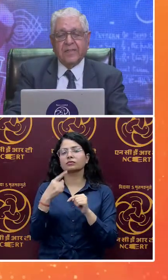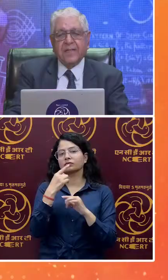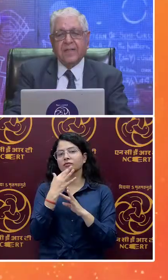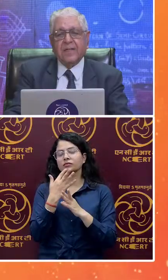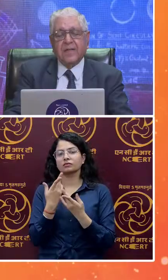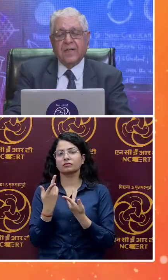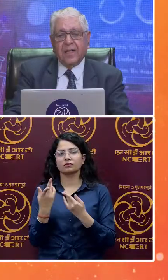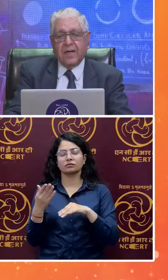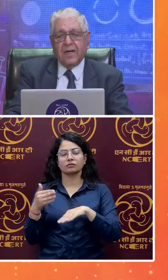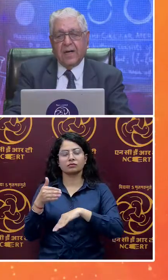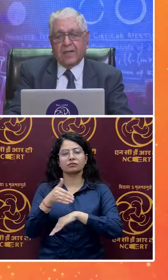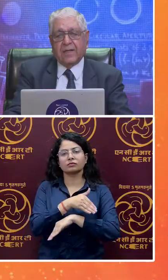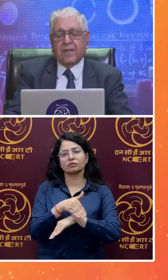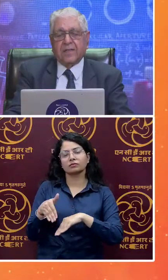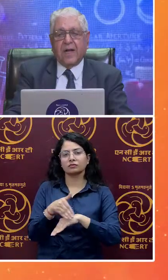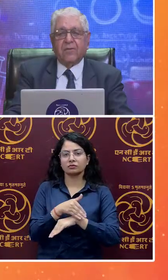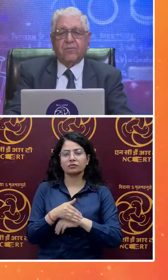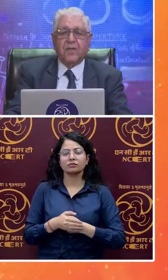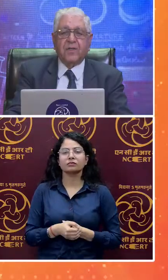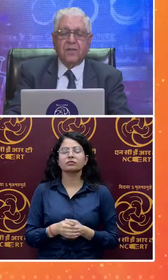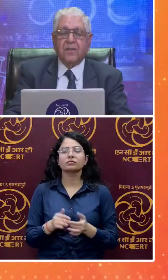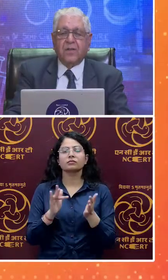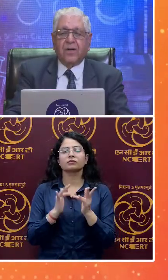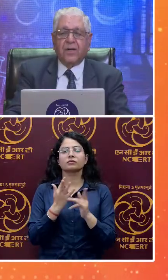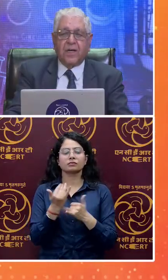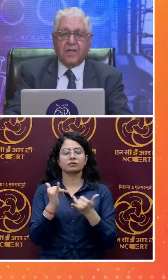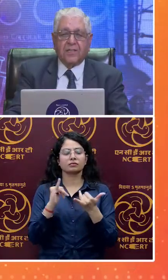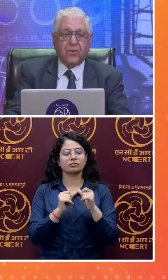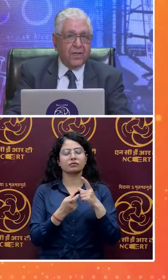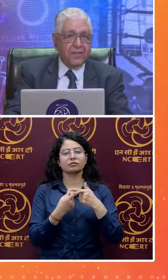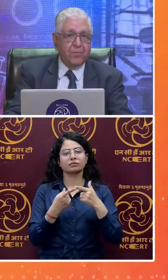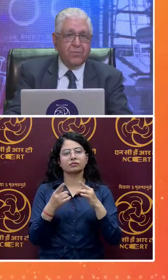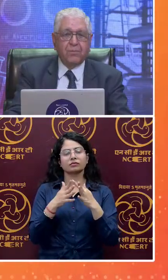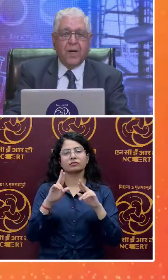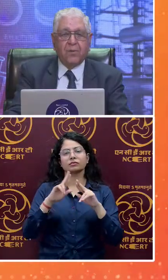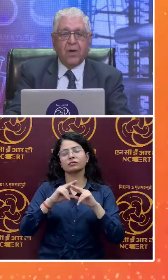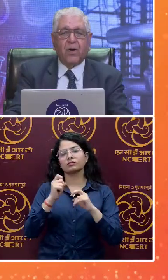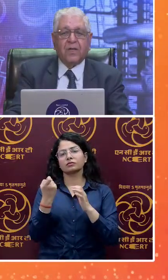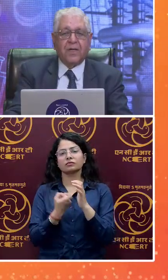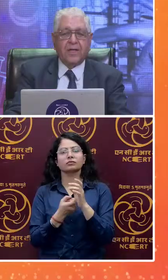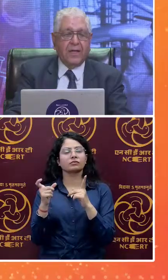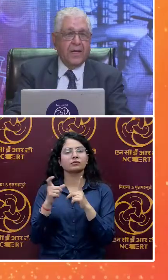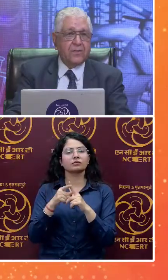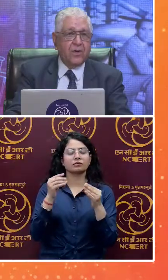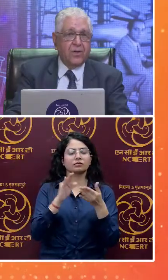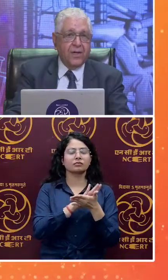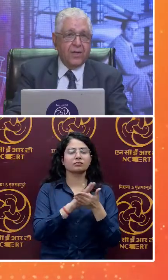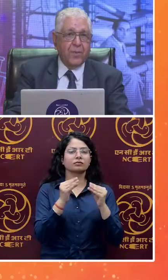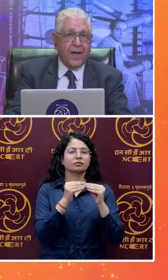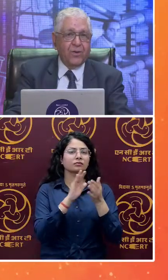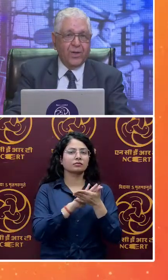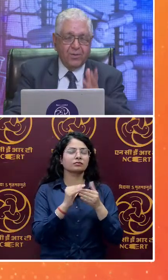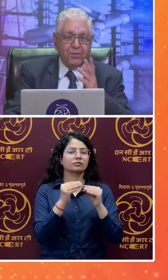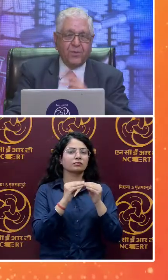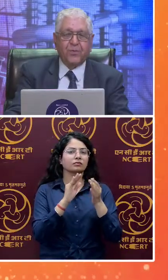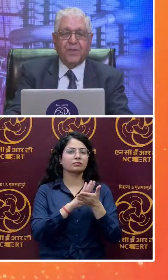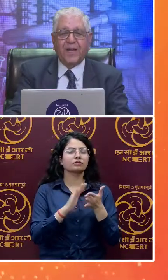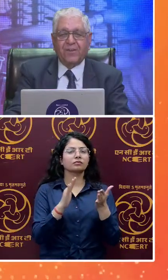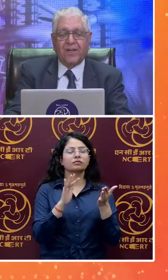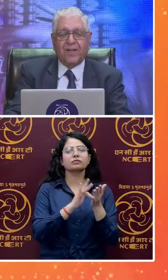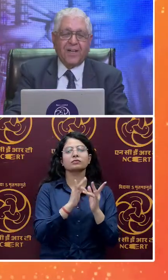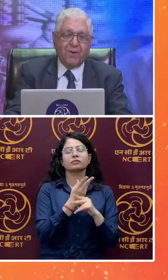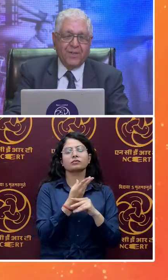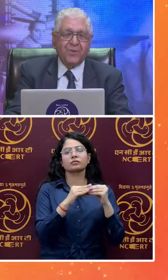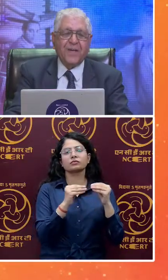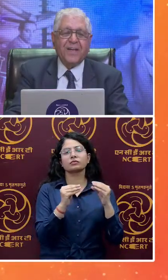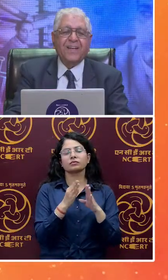electrical engineer at Stanford on a Tata scholarship. Bhabha got A.S. Rao into Bangalore even before